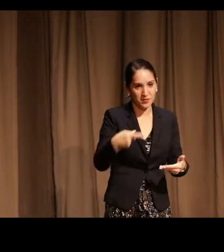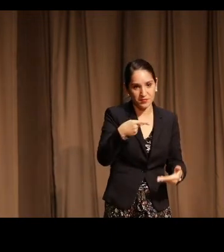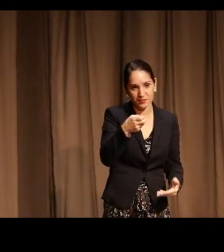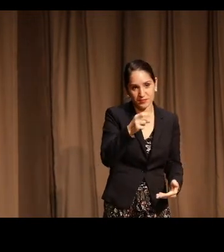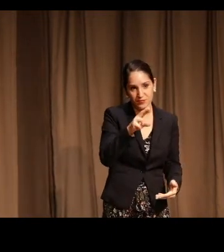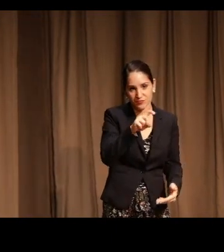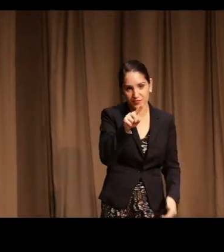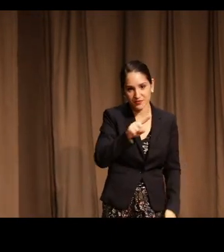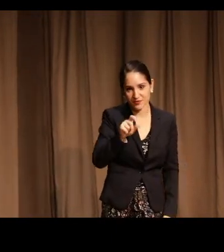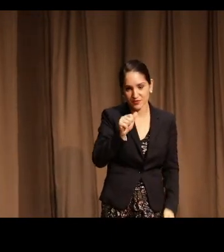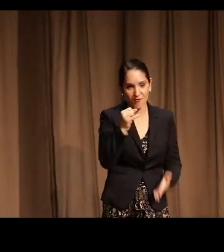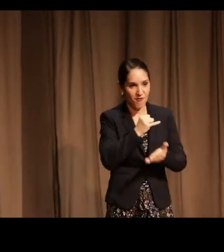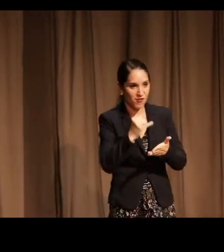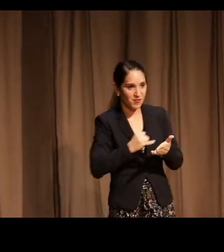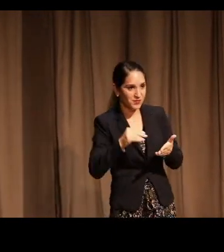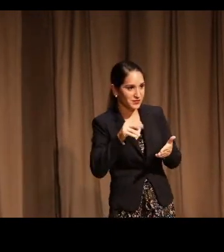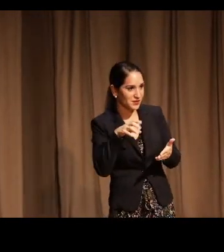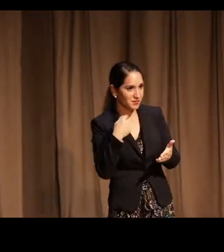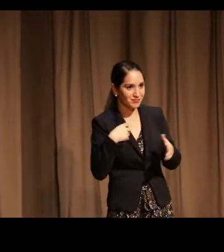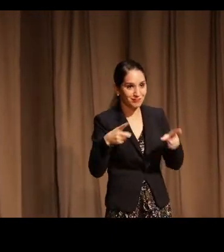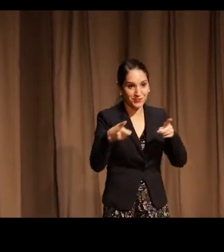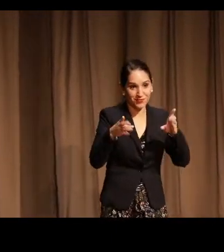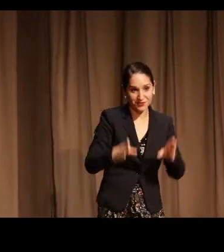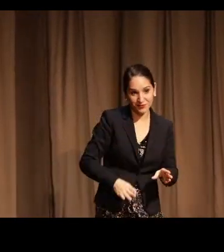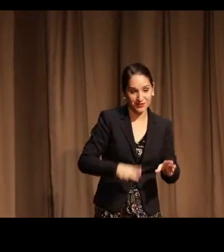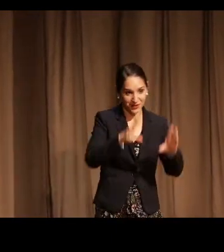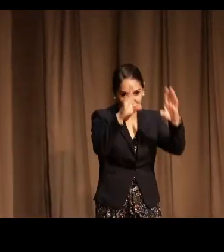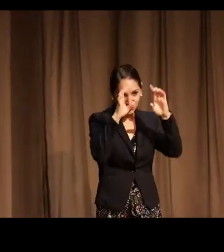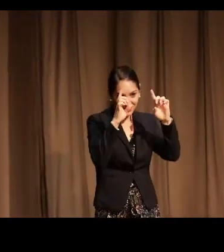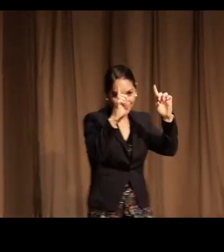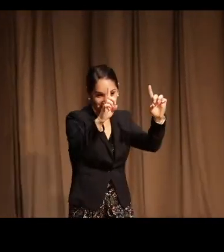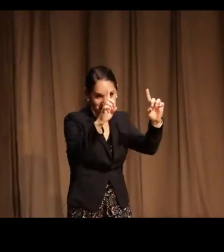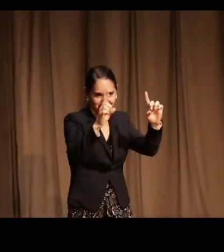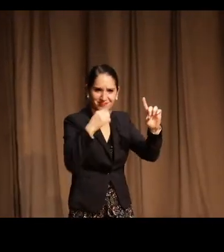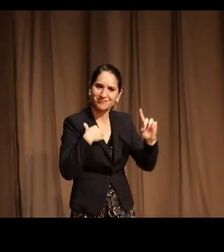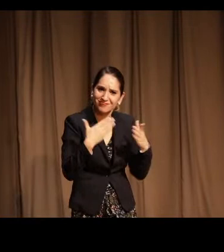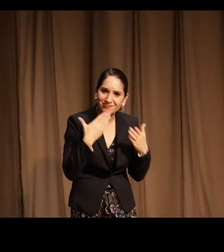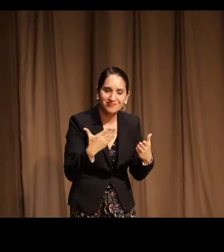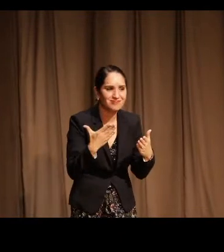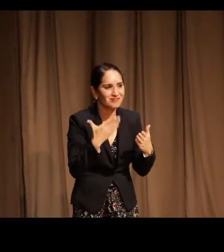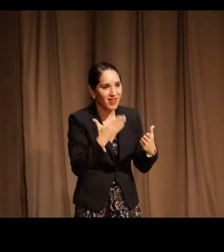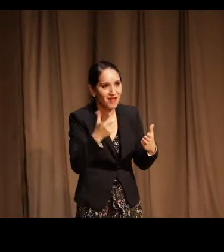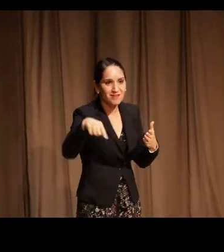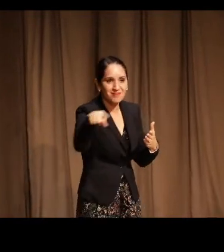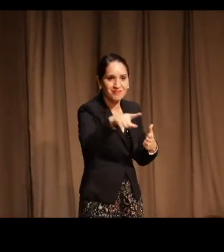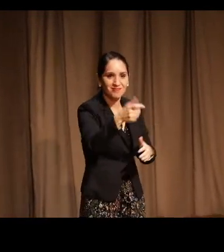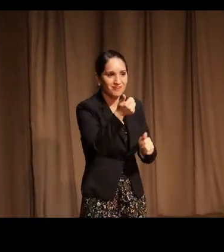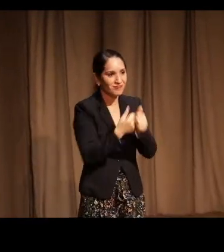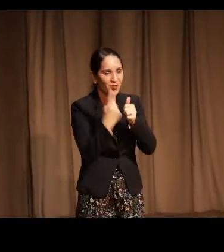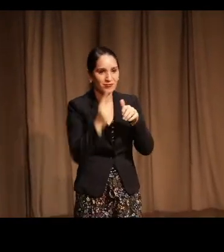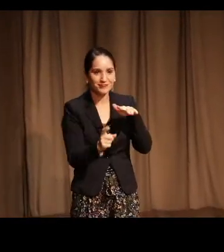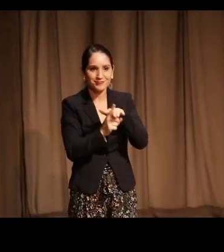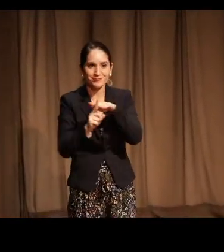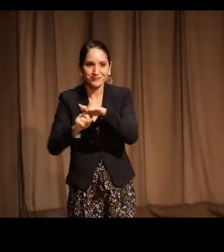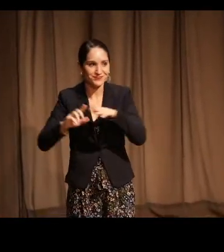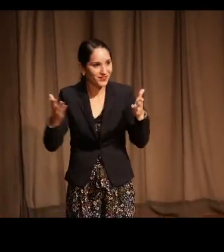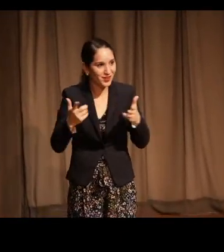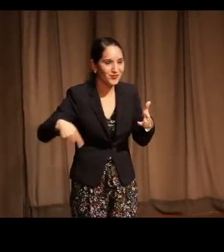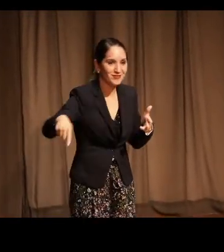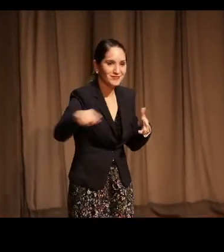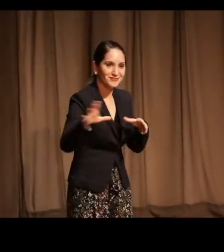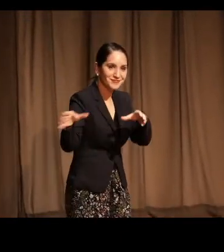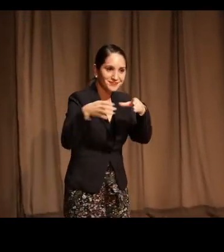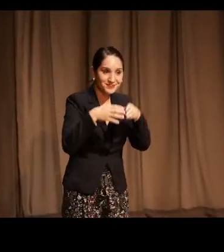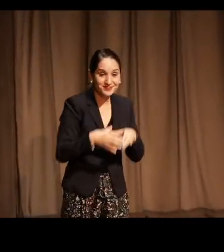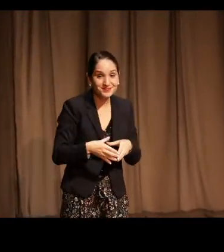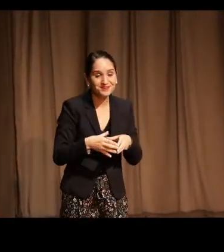Museum, Miami. My name's Marie Vickles. I'm the Director of Education, and I'd like to thank you all for joining us, both here at the museum and also